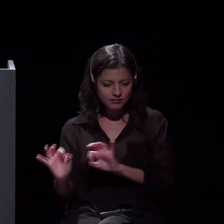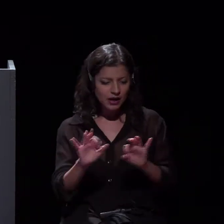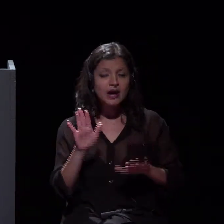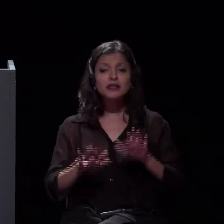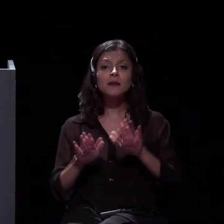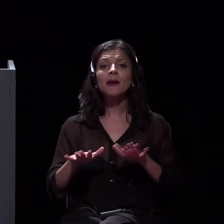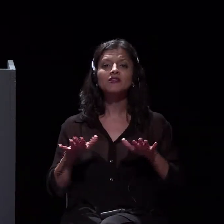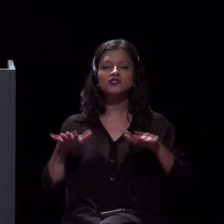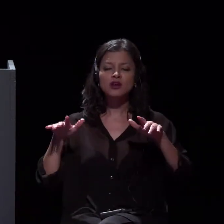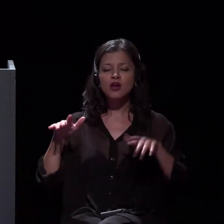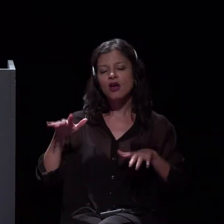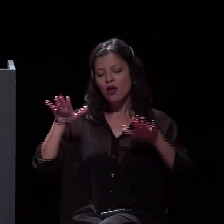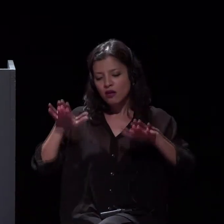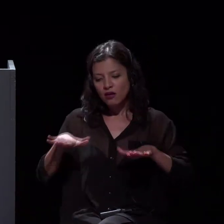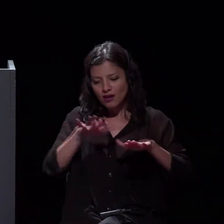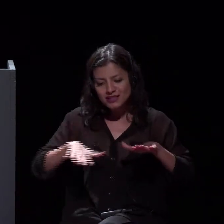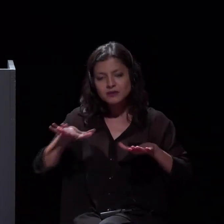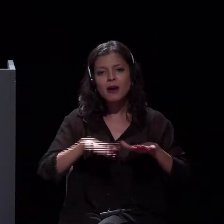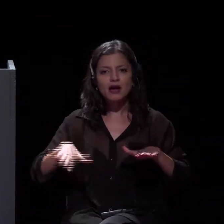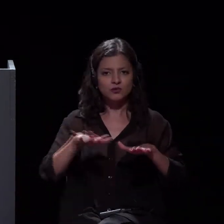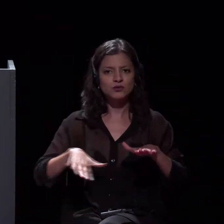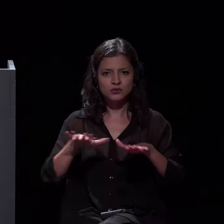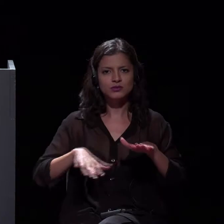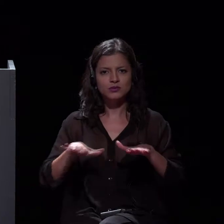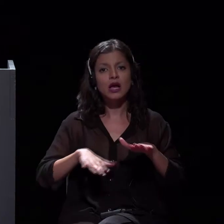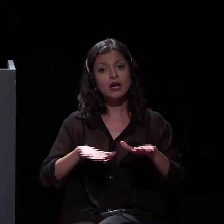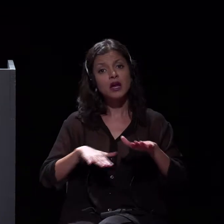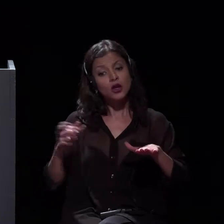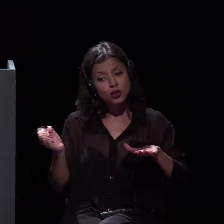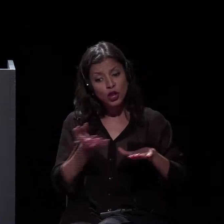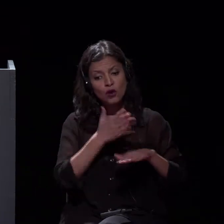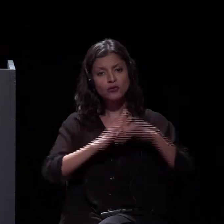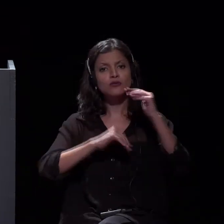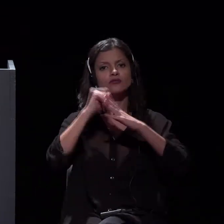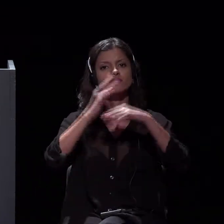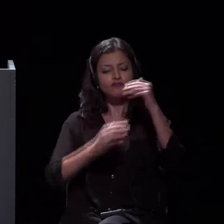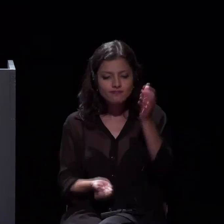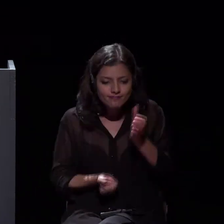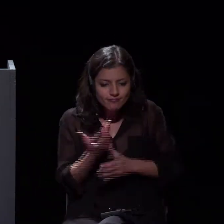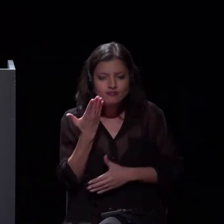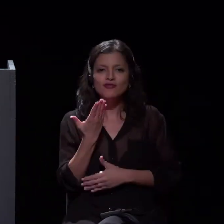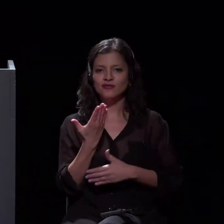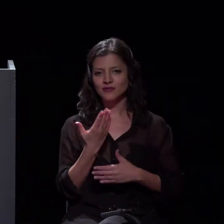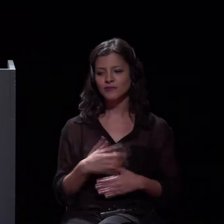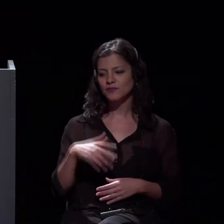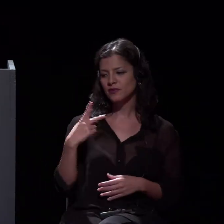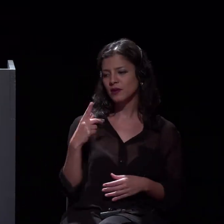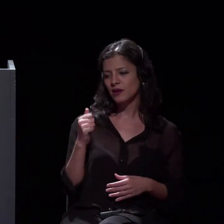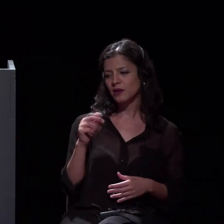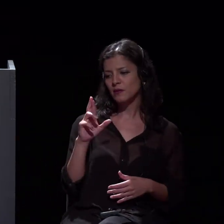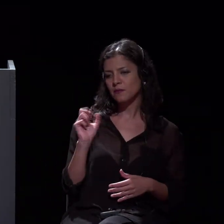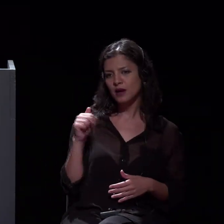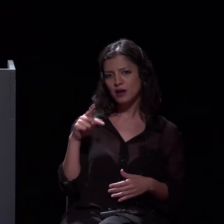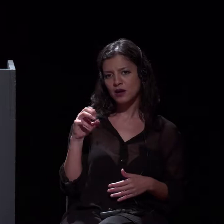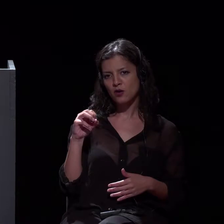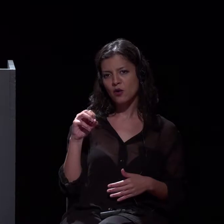constructive will. And the Parangolés and the Penetrable Tropicalia are very exemplary